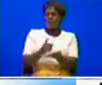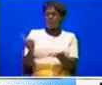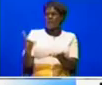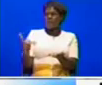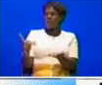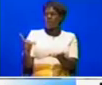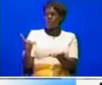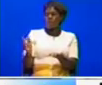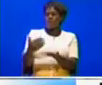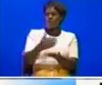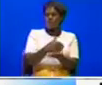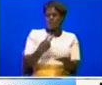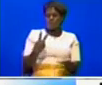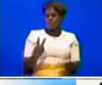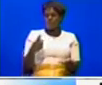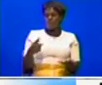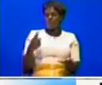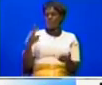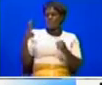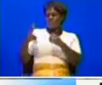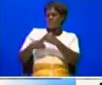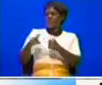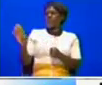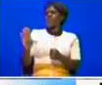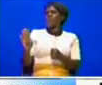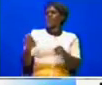County collected some 2.7 billion shillings from land rates, accounting for